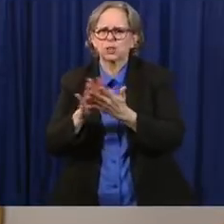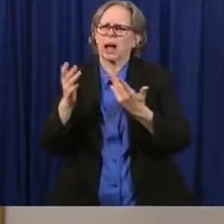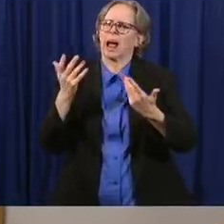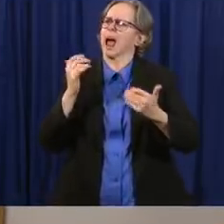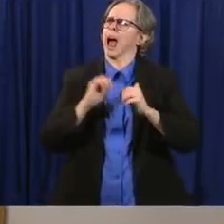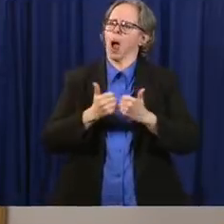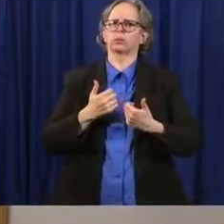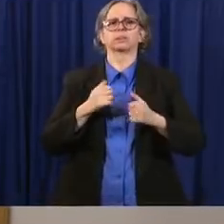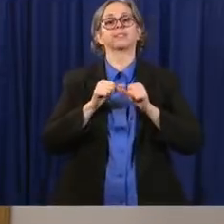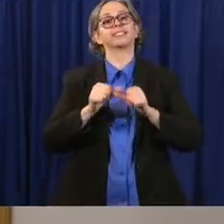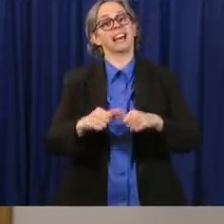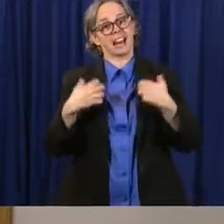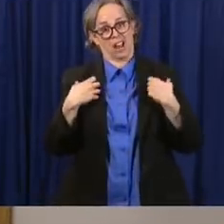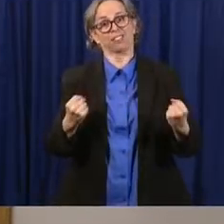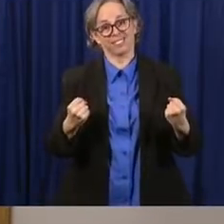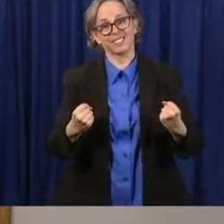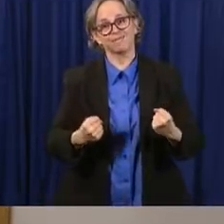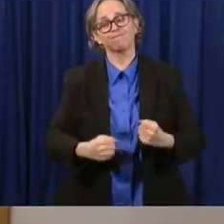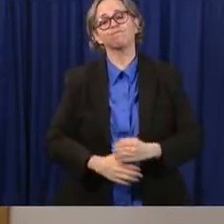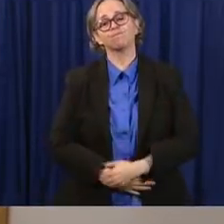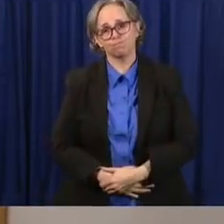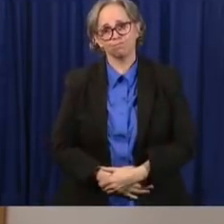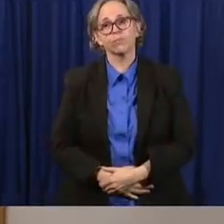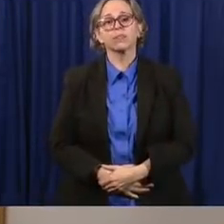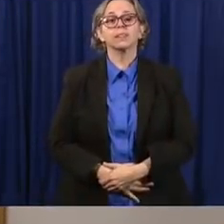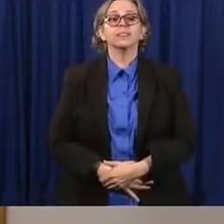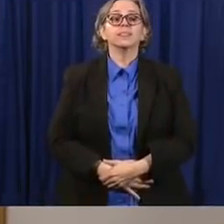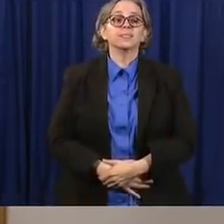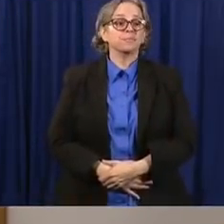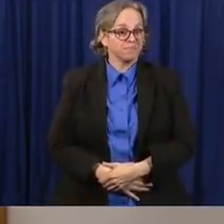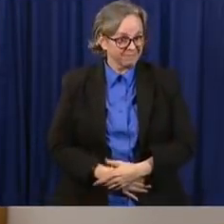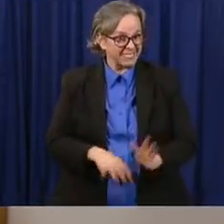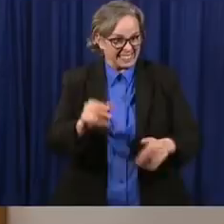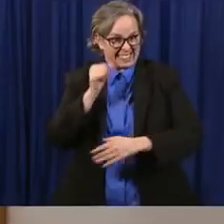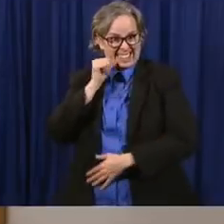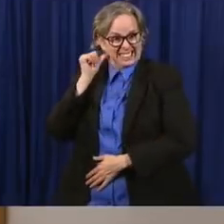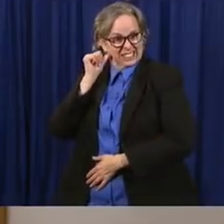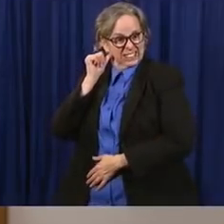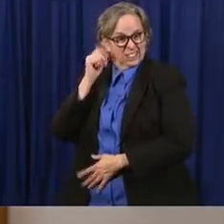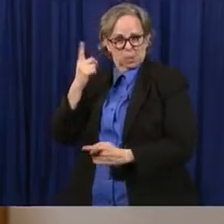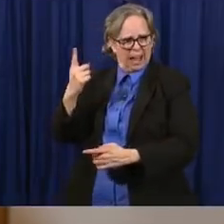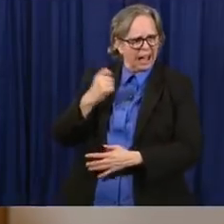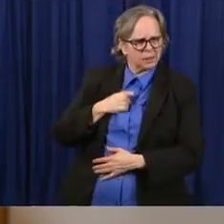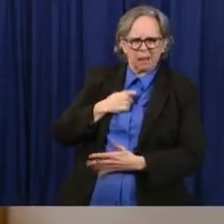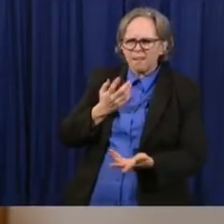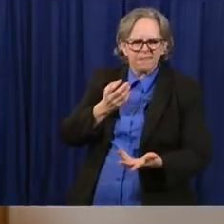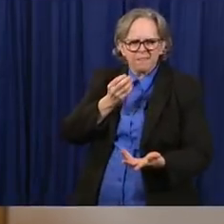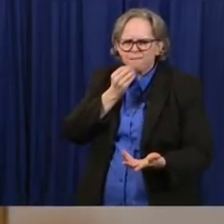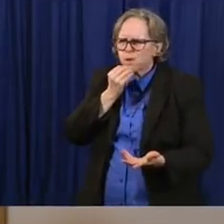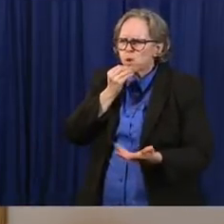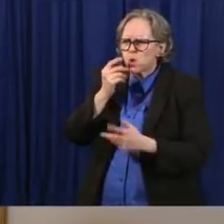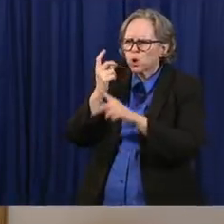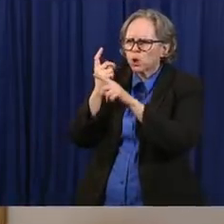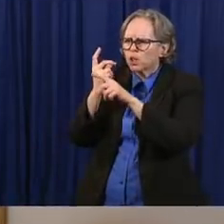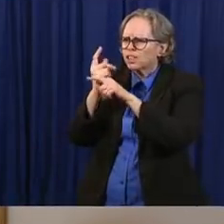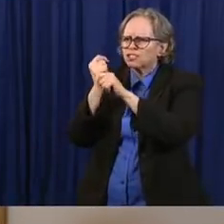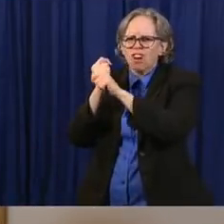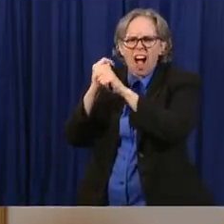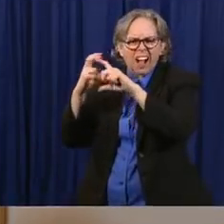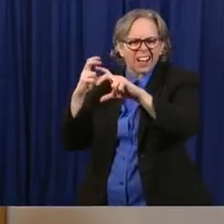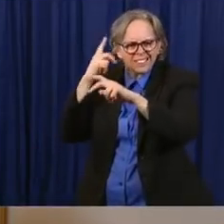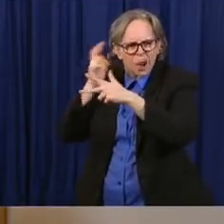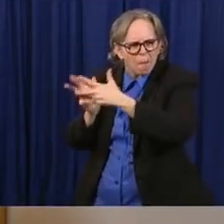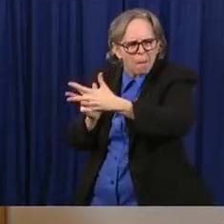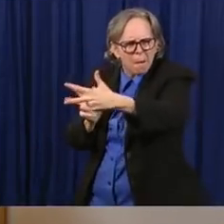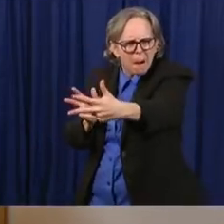Yesterday, I got a question about our food trucks. Food trucks, I know, are certainly a favorite